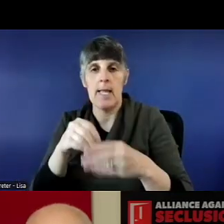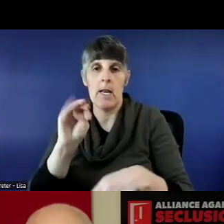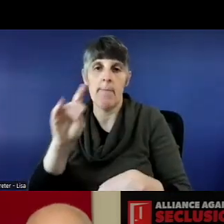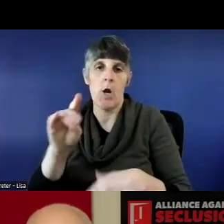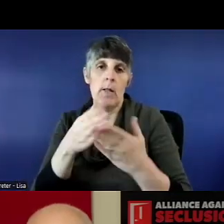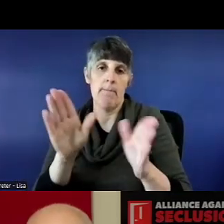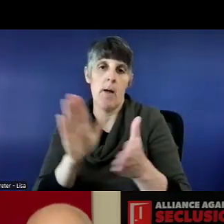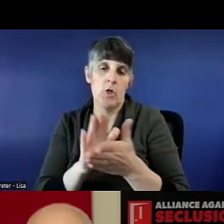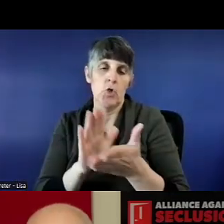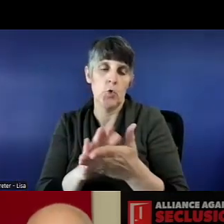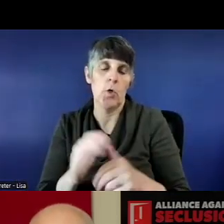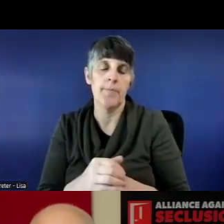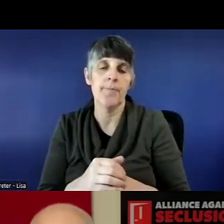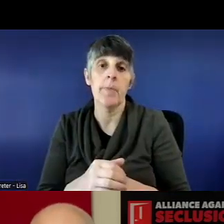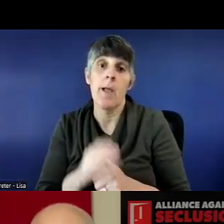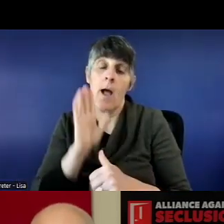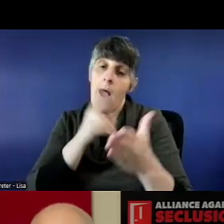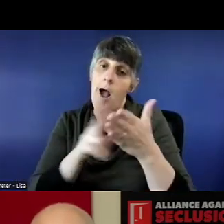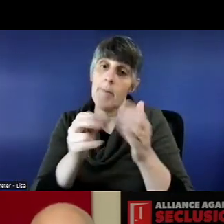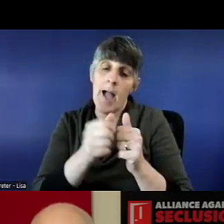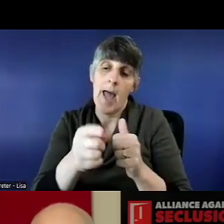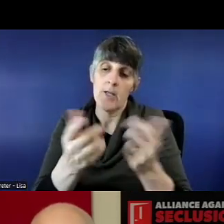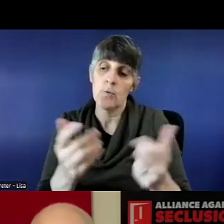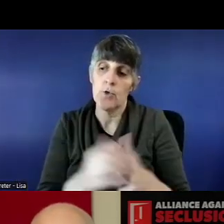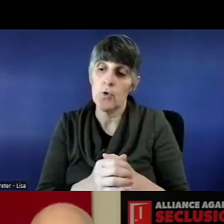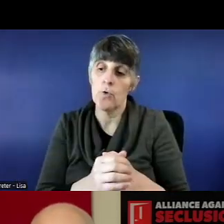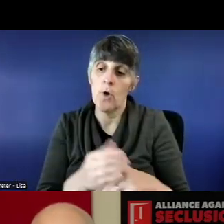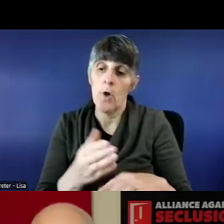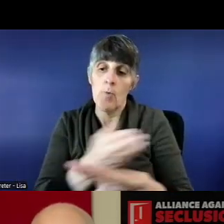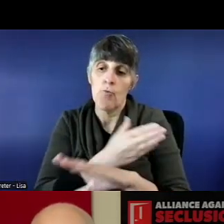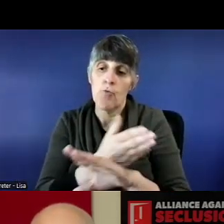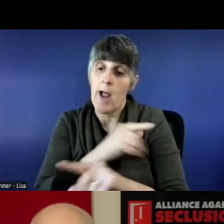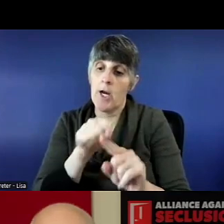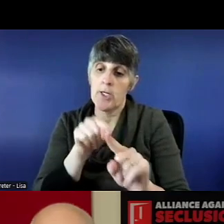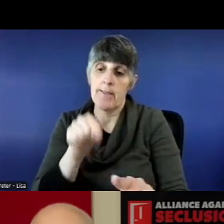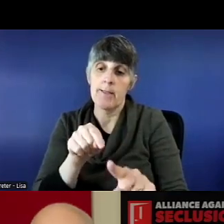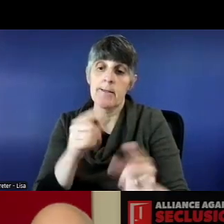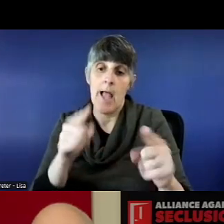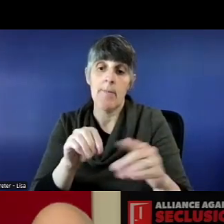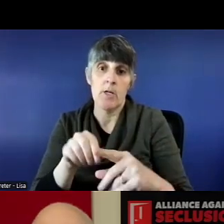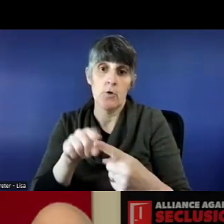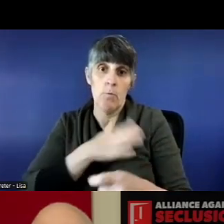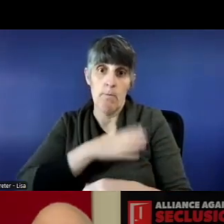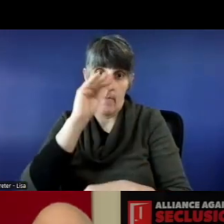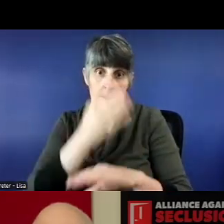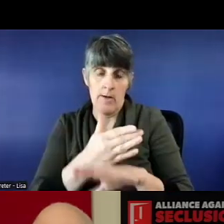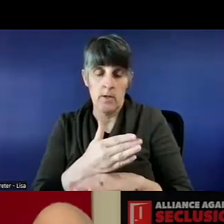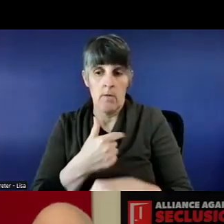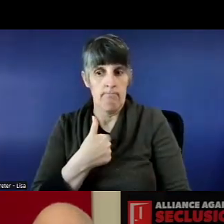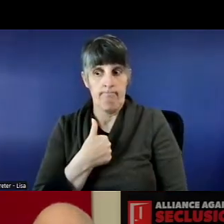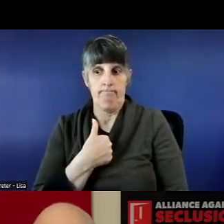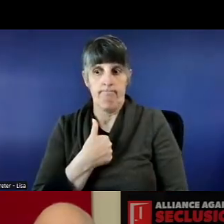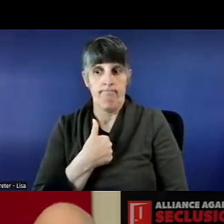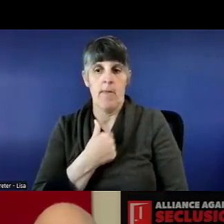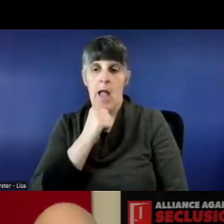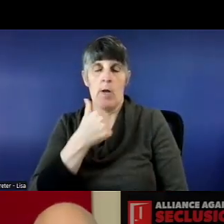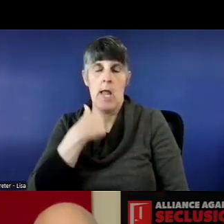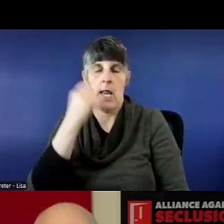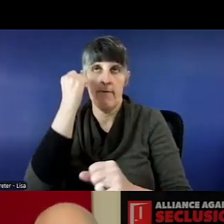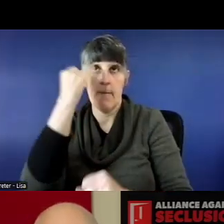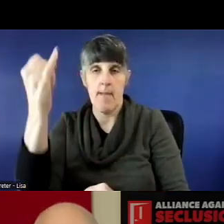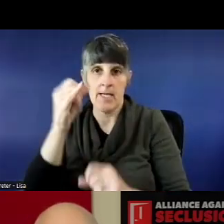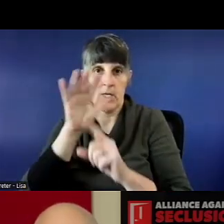public school. I'll be honest with you, prior to this being done to my son, I would not even have imagined that